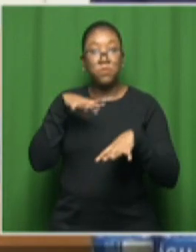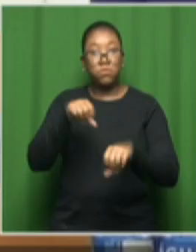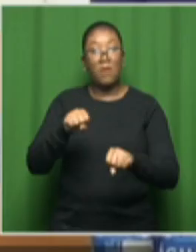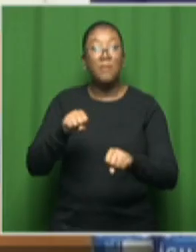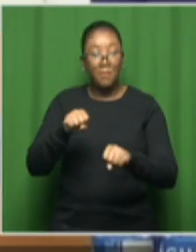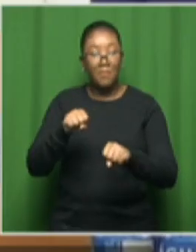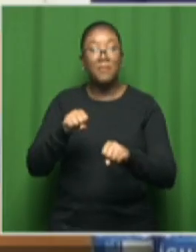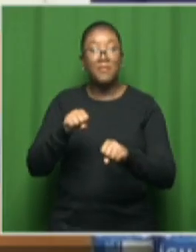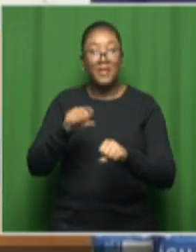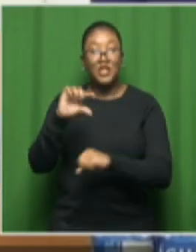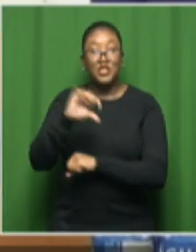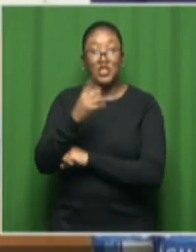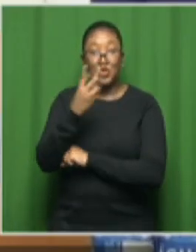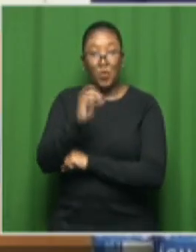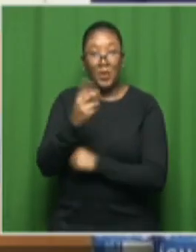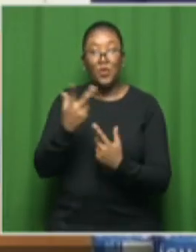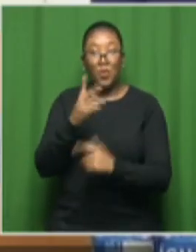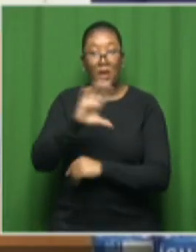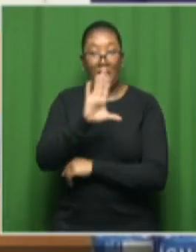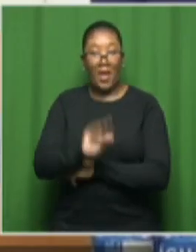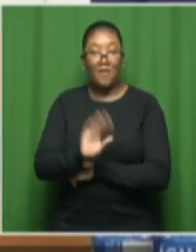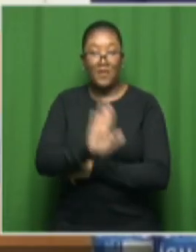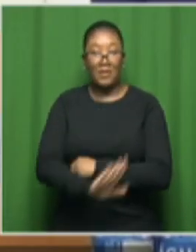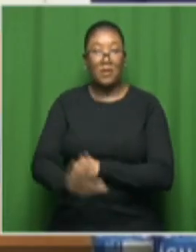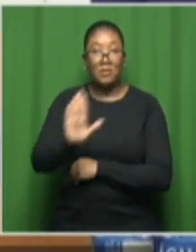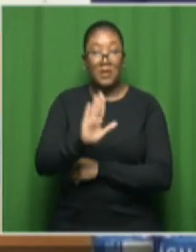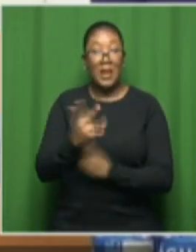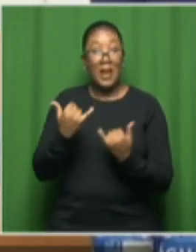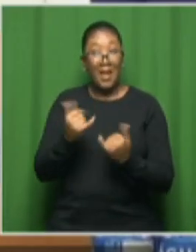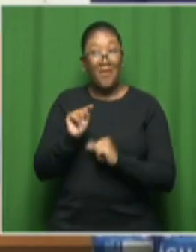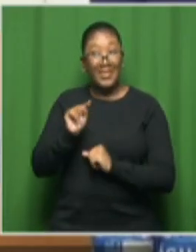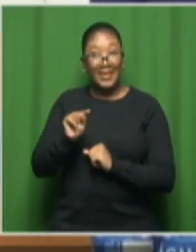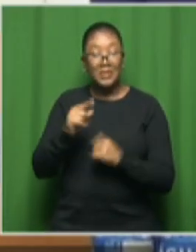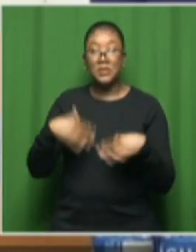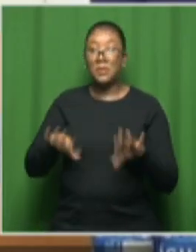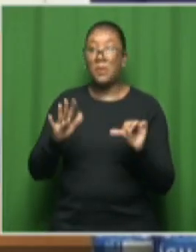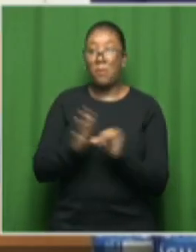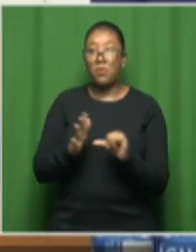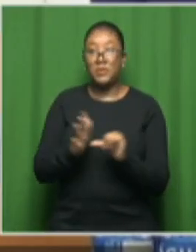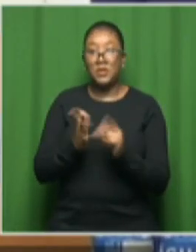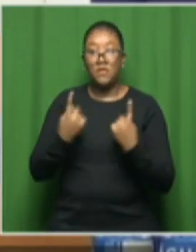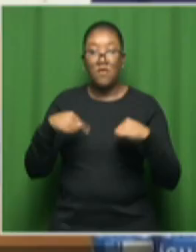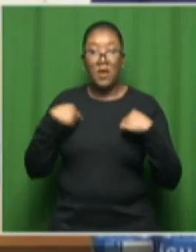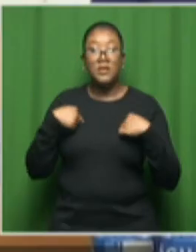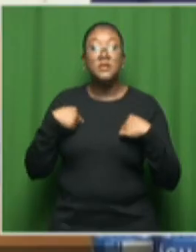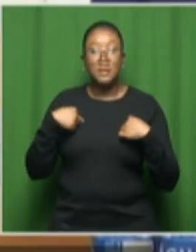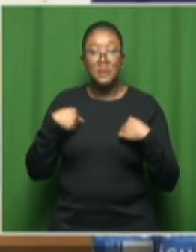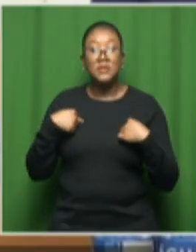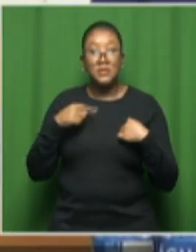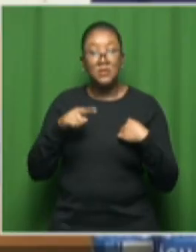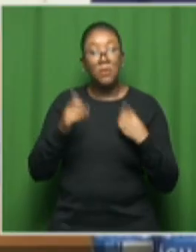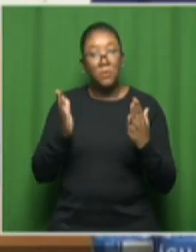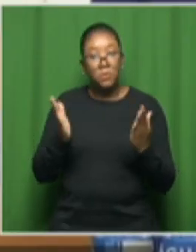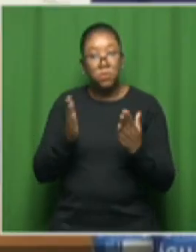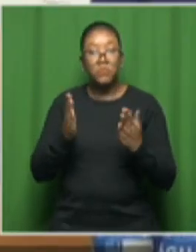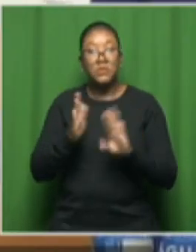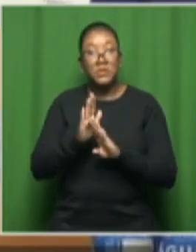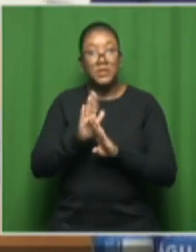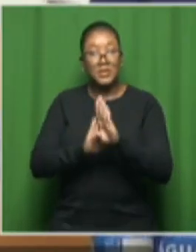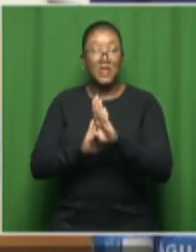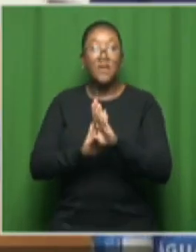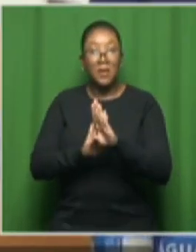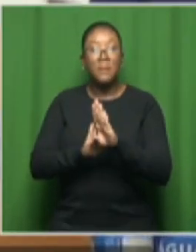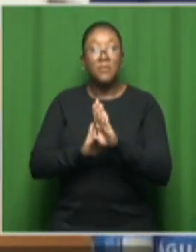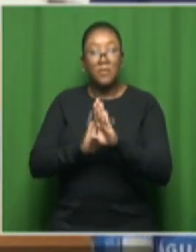continent, and we will want to use this moment to bring development priorities of